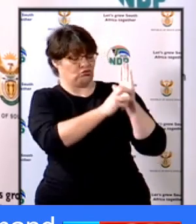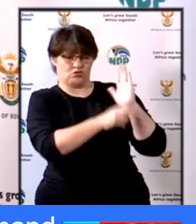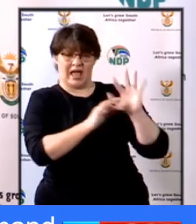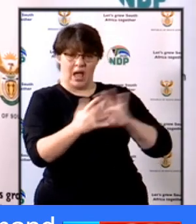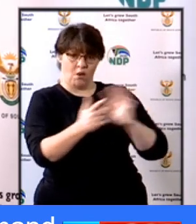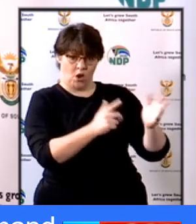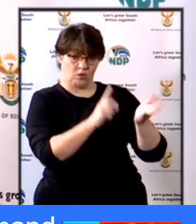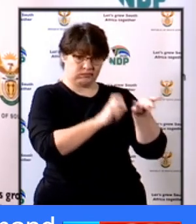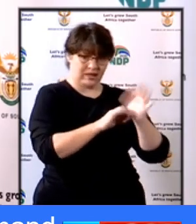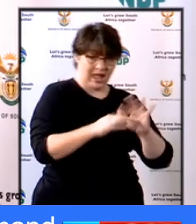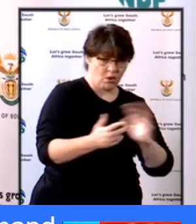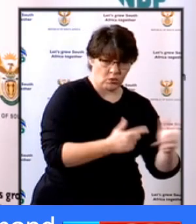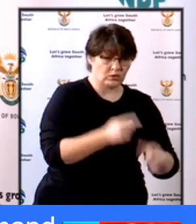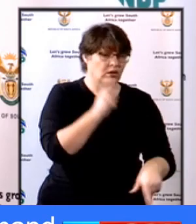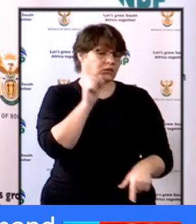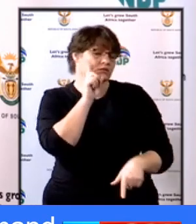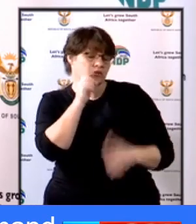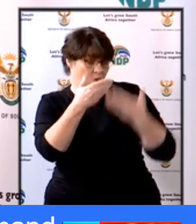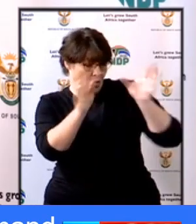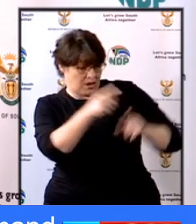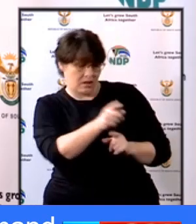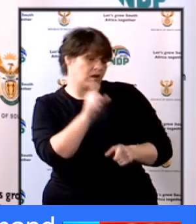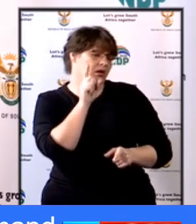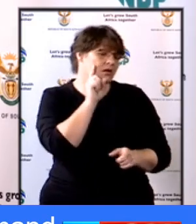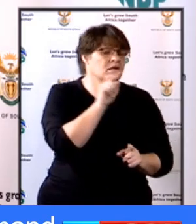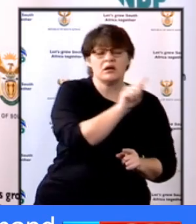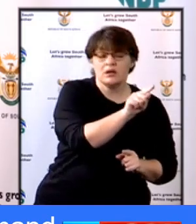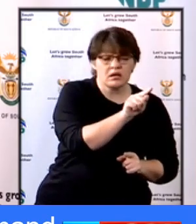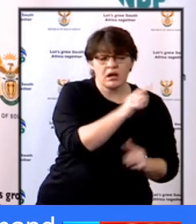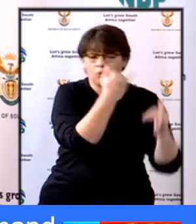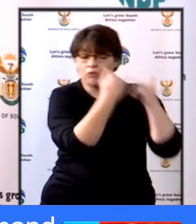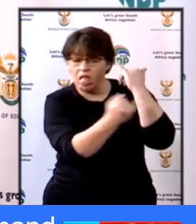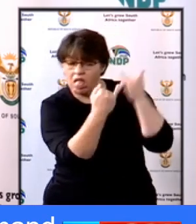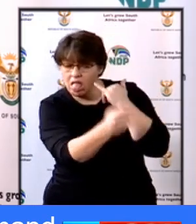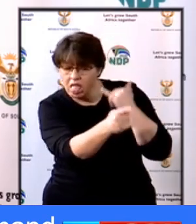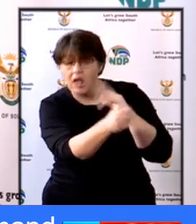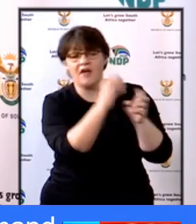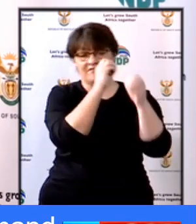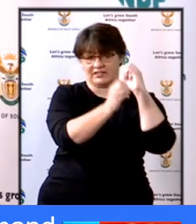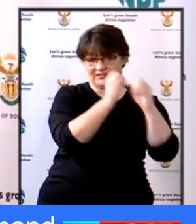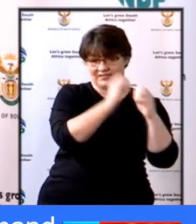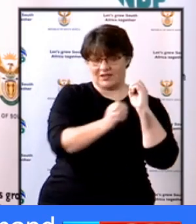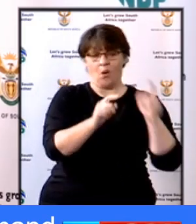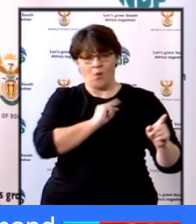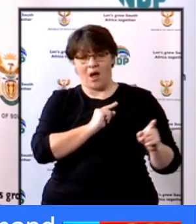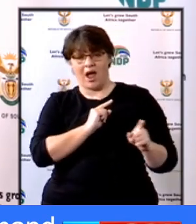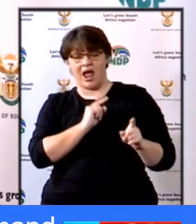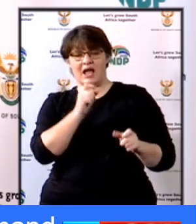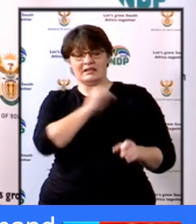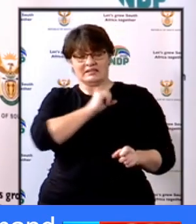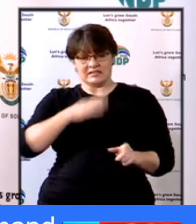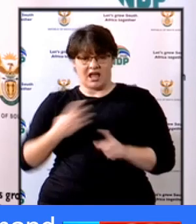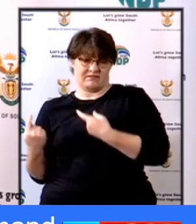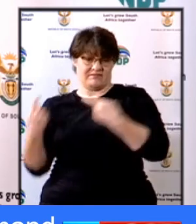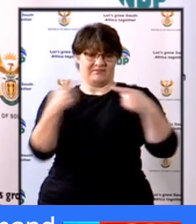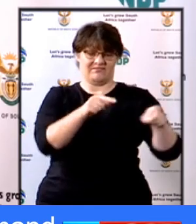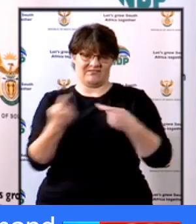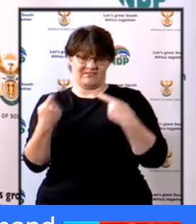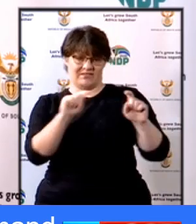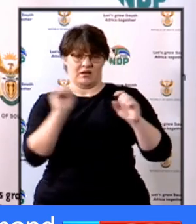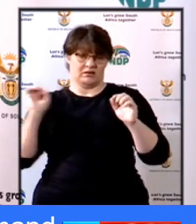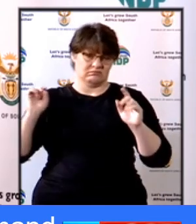it, to run pilots, to see what works, to expand it. As more and more workers come back to work, the systems have